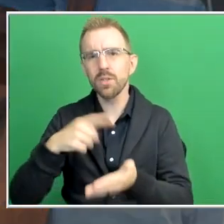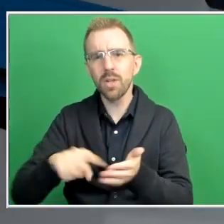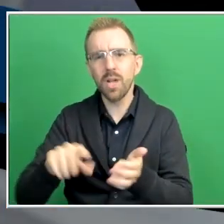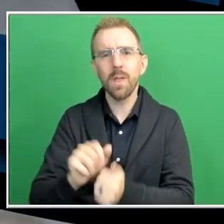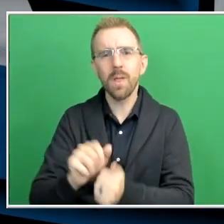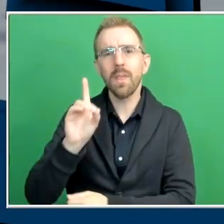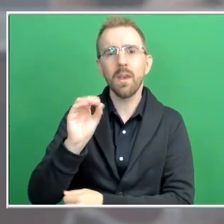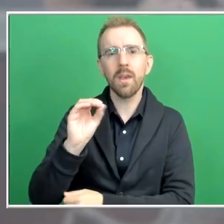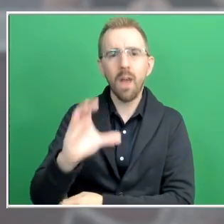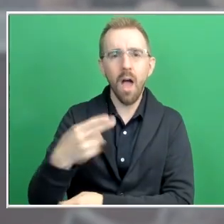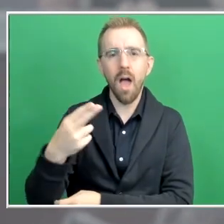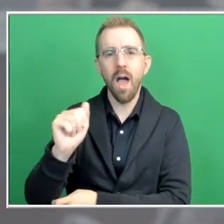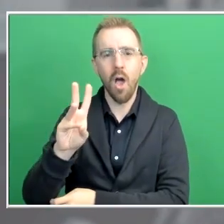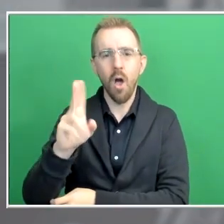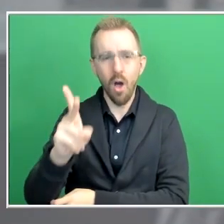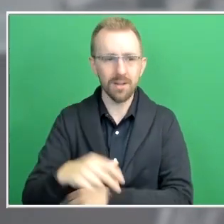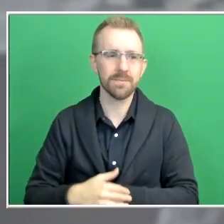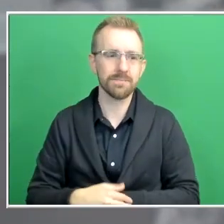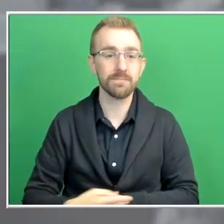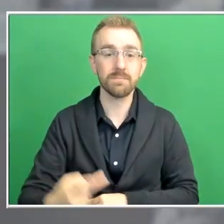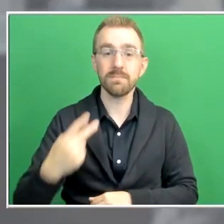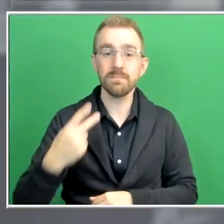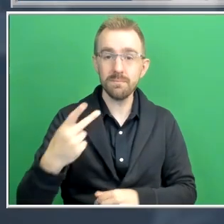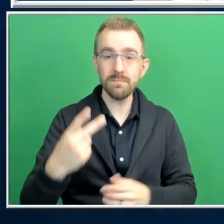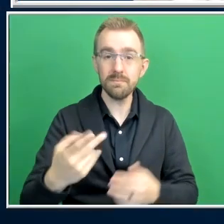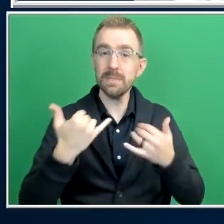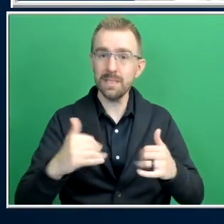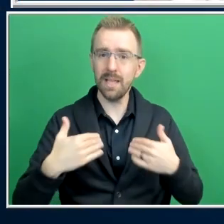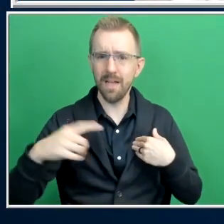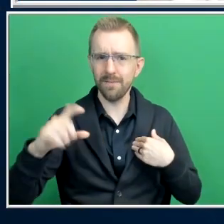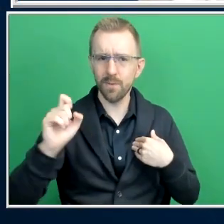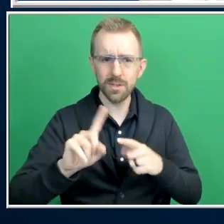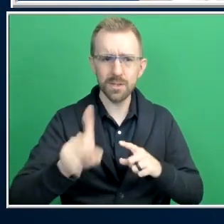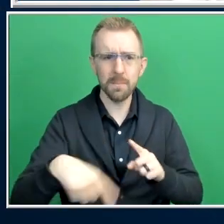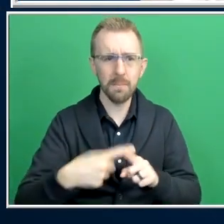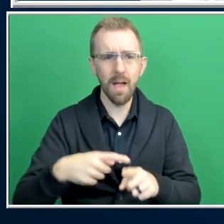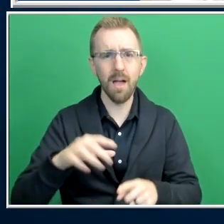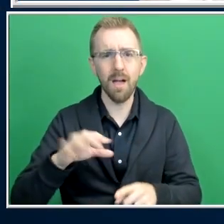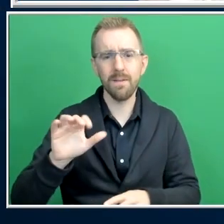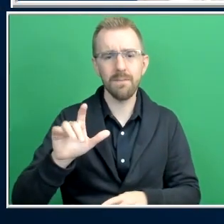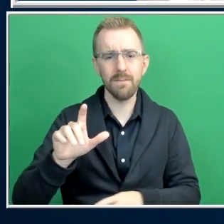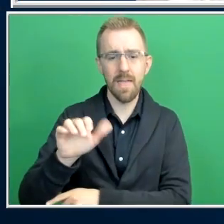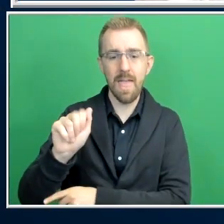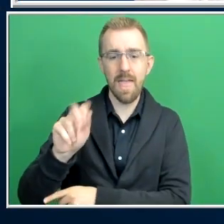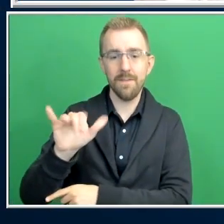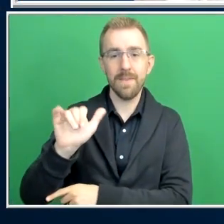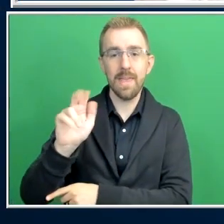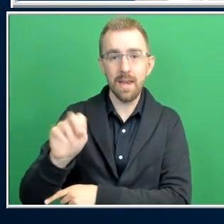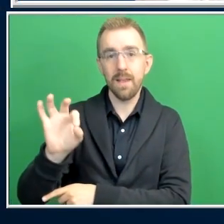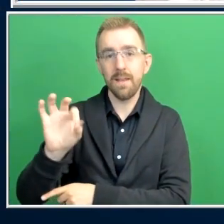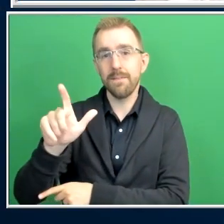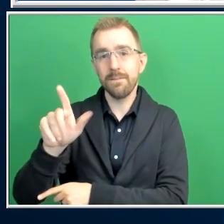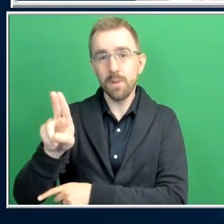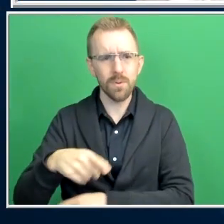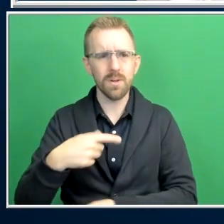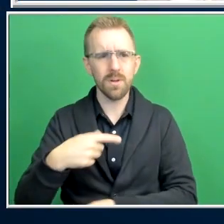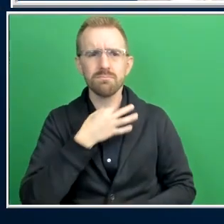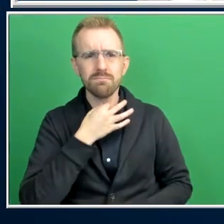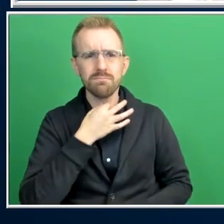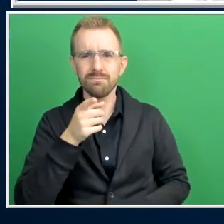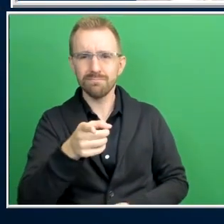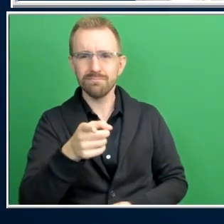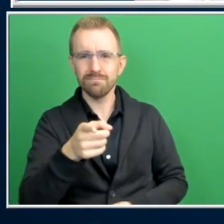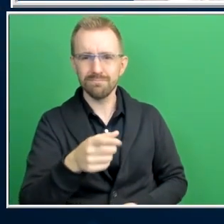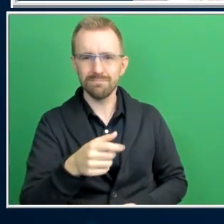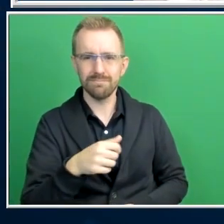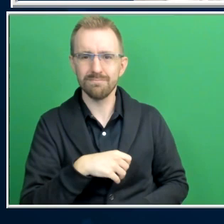He and I are still having questions about avian flu. And that patient or patients in Missouri. Hawkeye, you were on the program not too long ago. You and I were